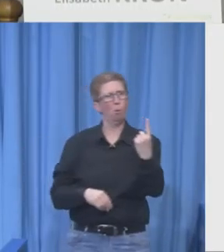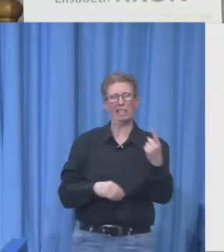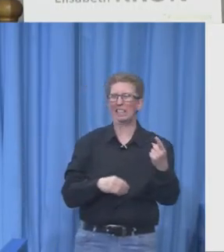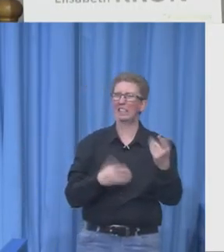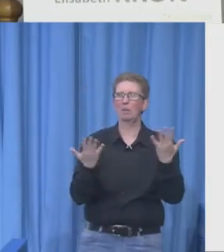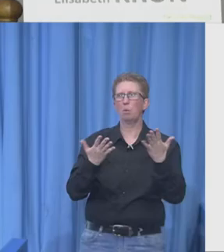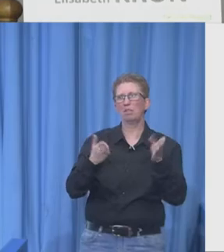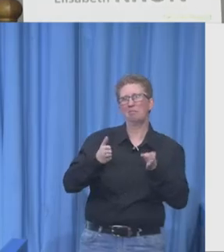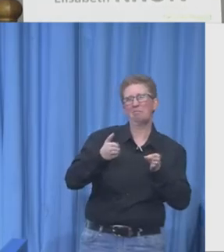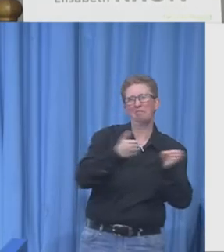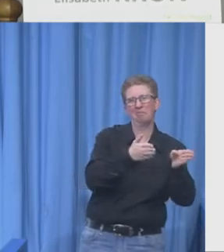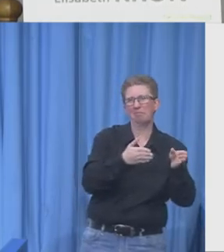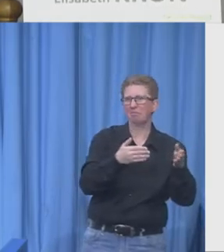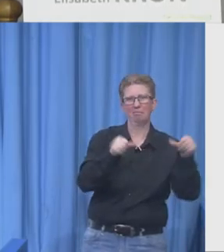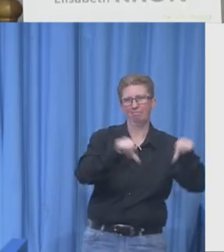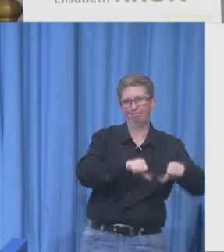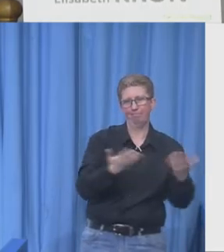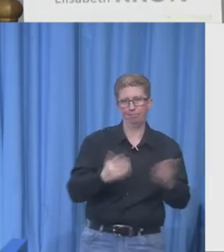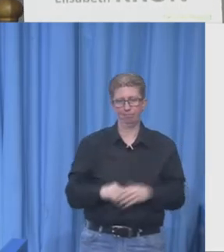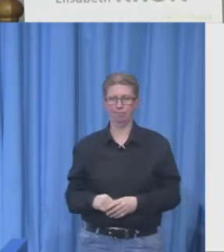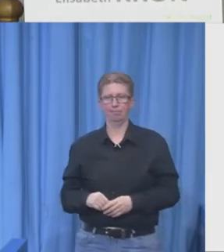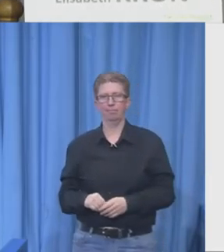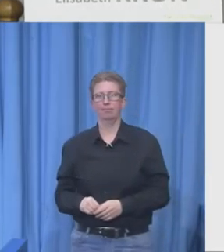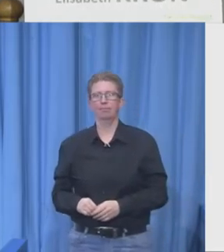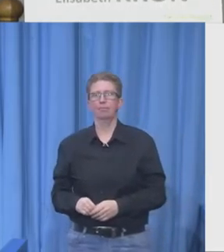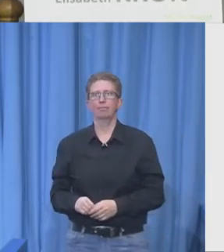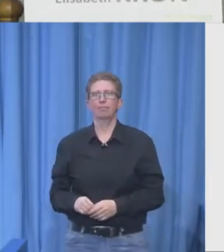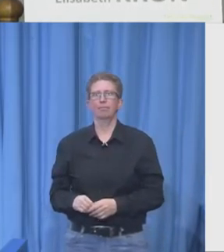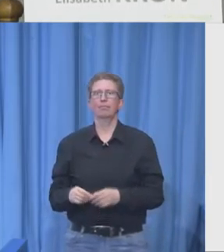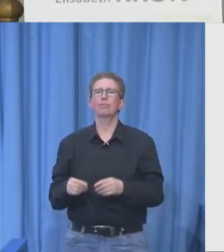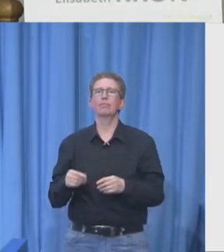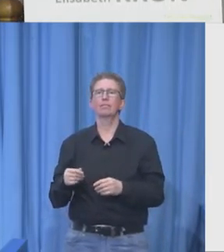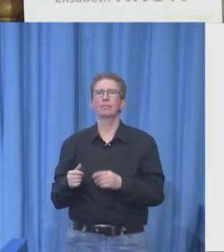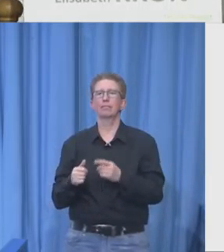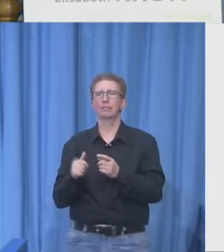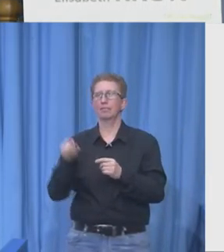is employed by the enterprise directly. Amade, bitte.